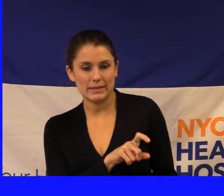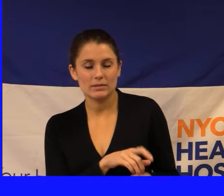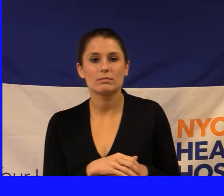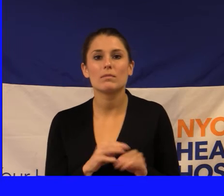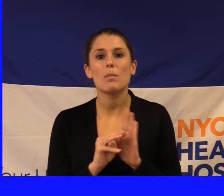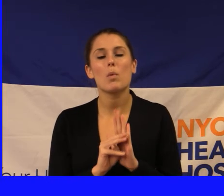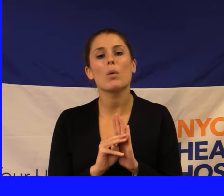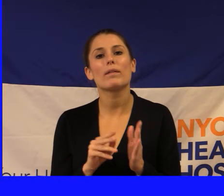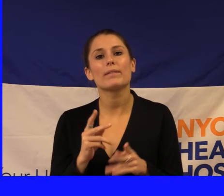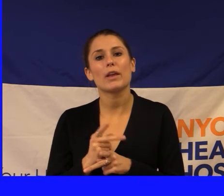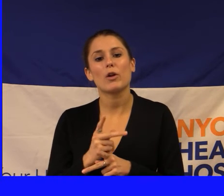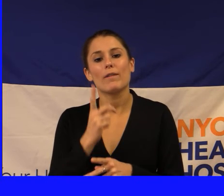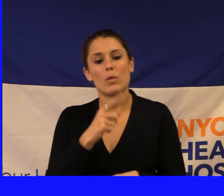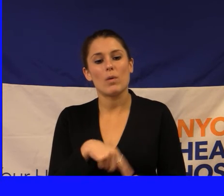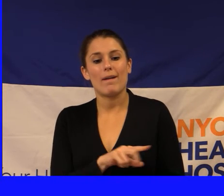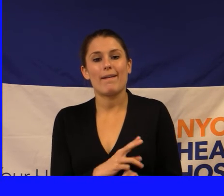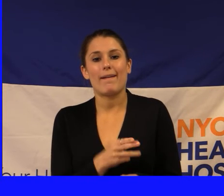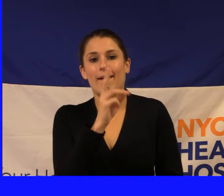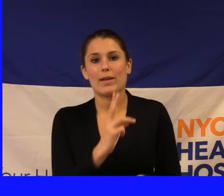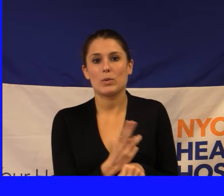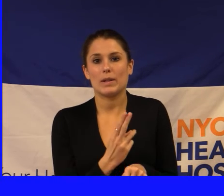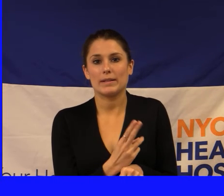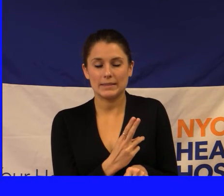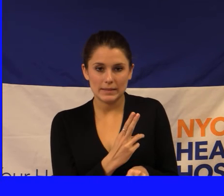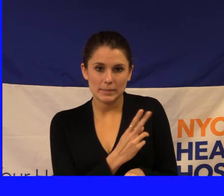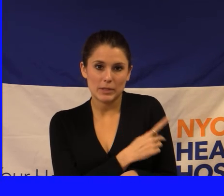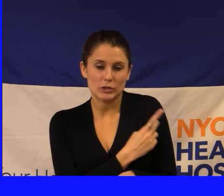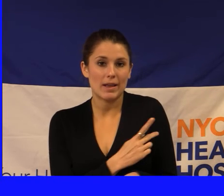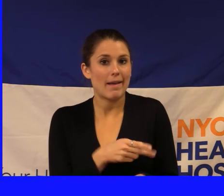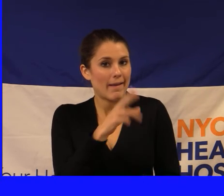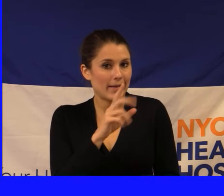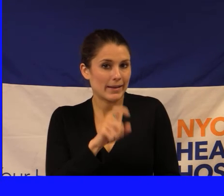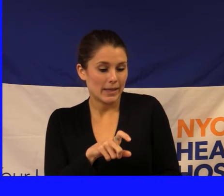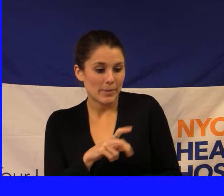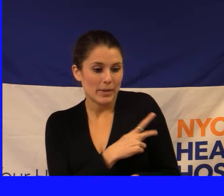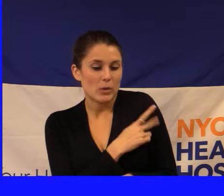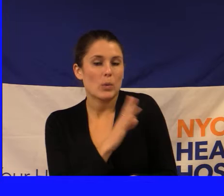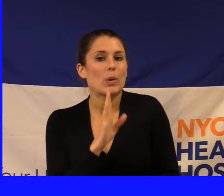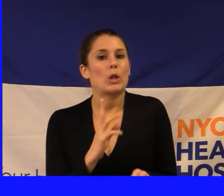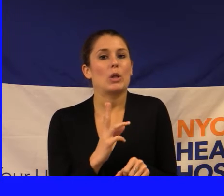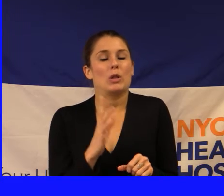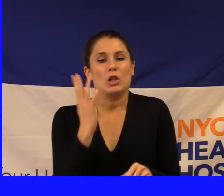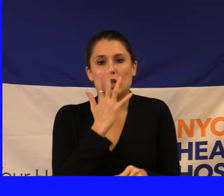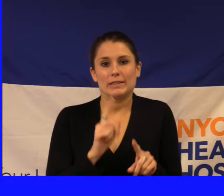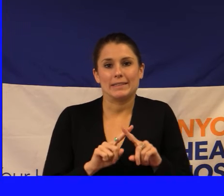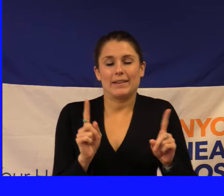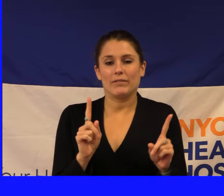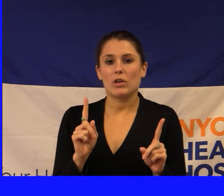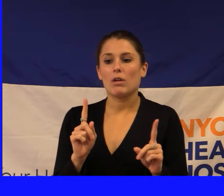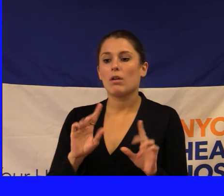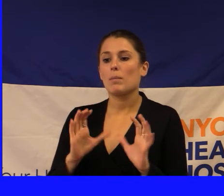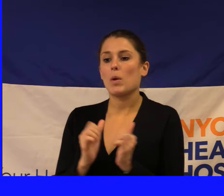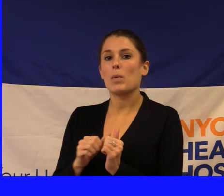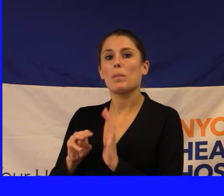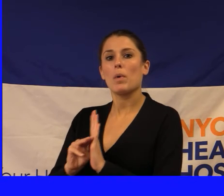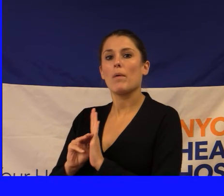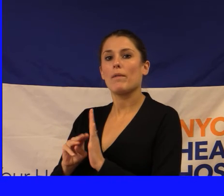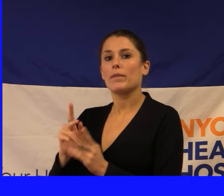these highest utilizing patients, highest need patients, is going to look different than the model of care